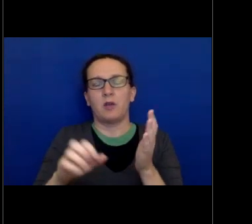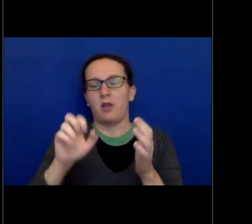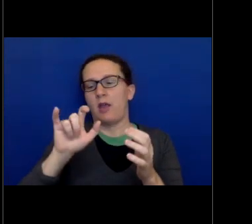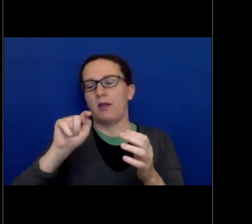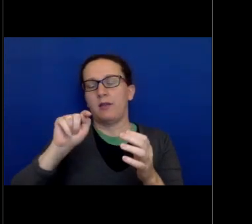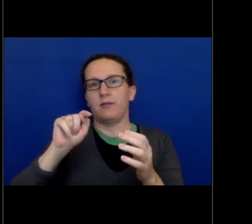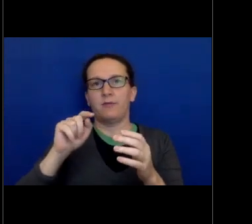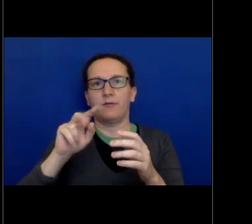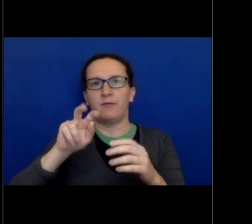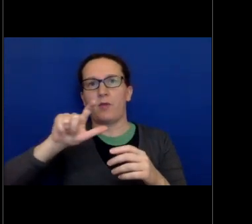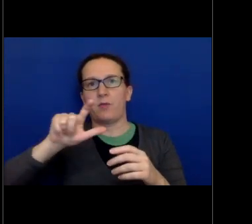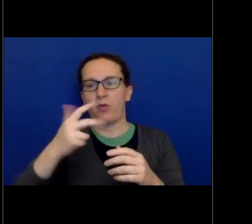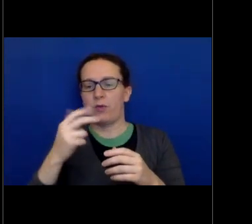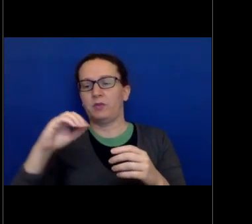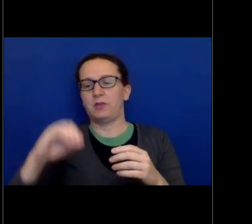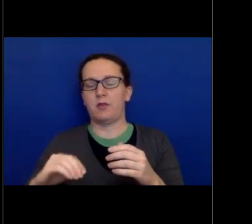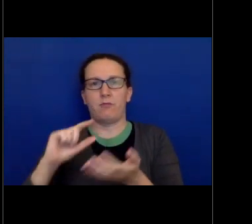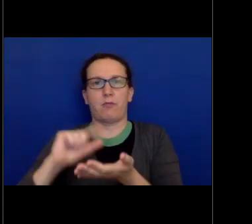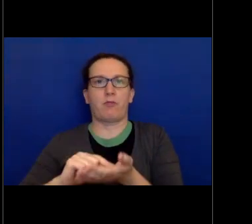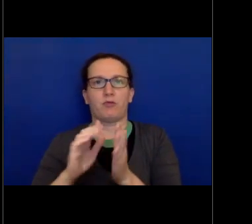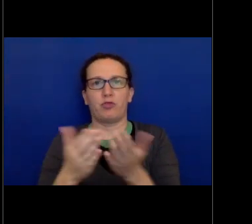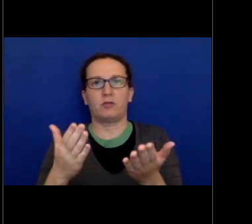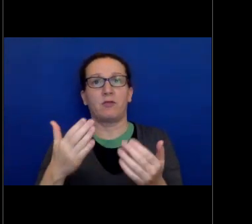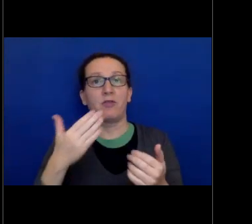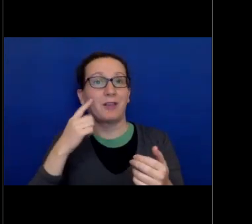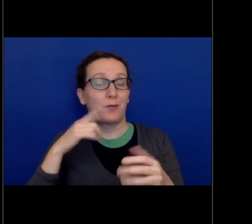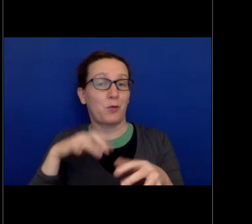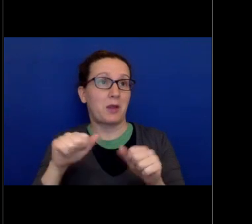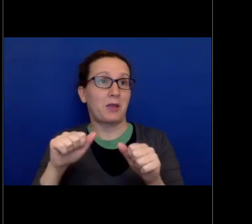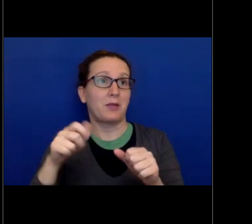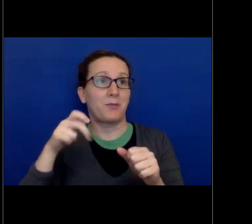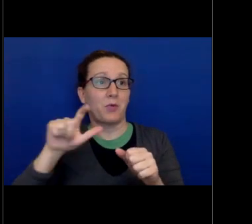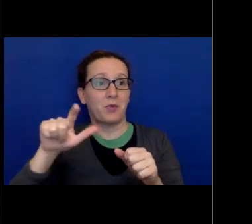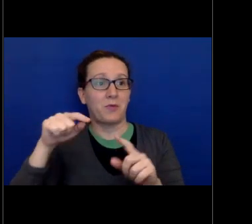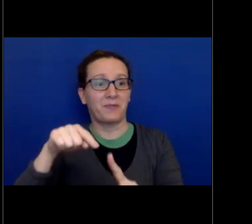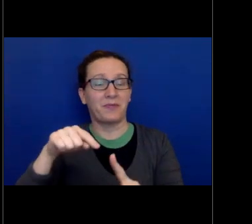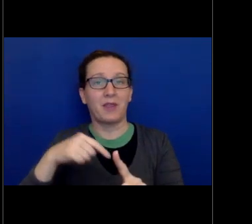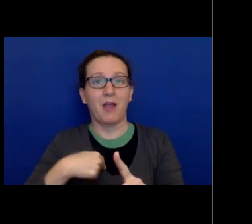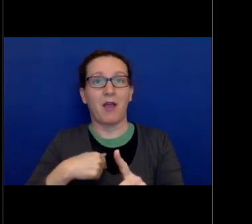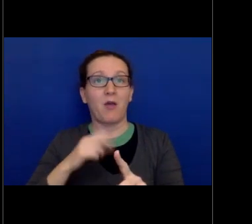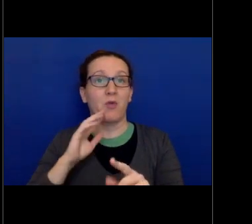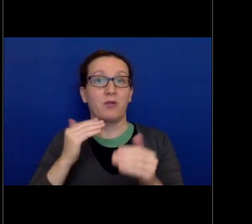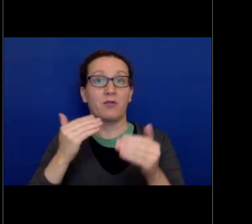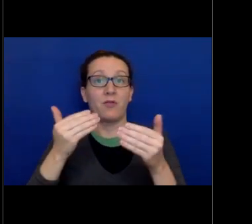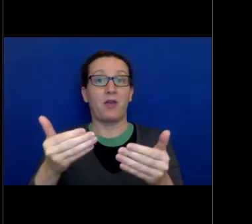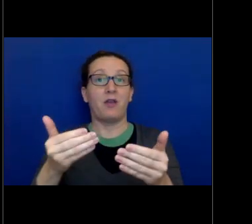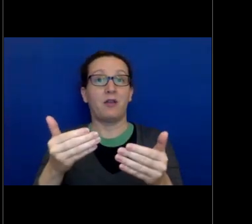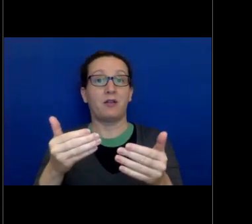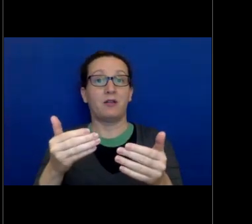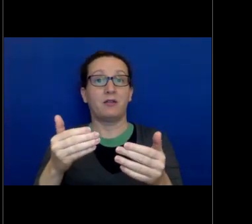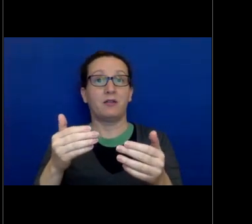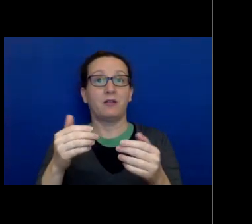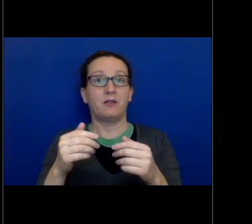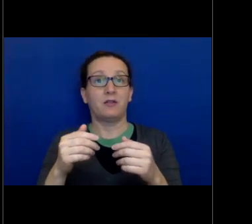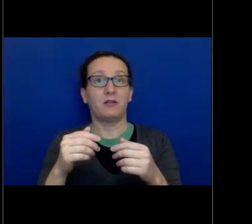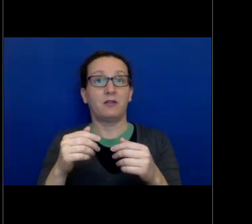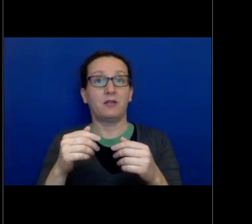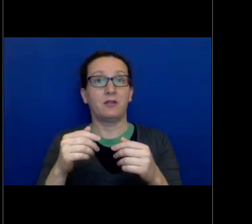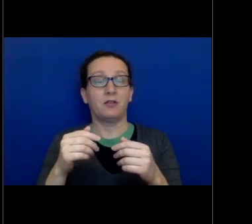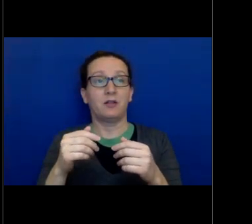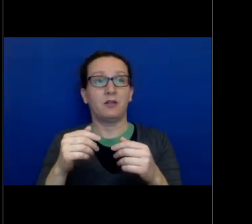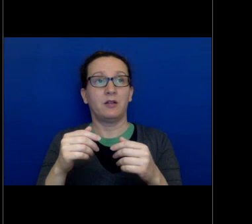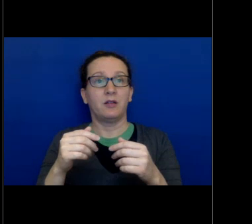books. So thanks for taking the poll, and I'm going to go ahead and turn the floor over now